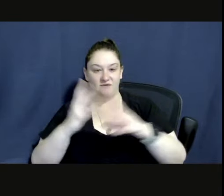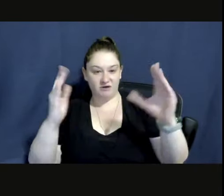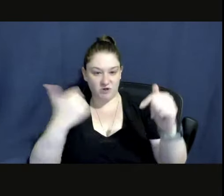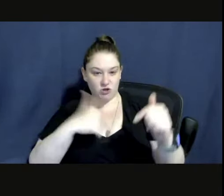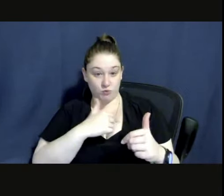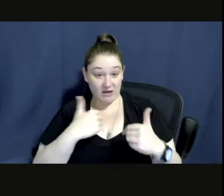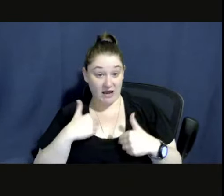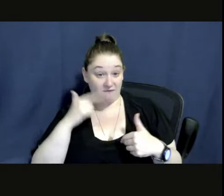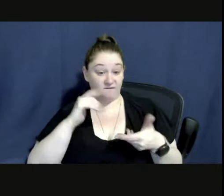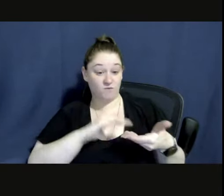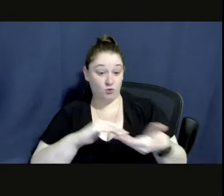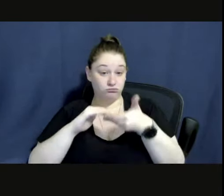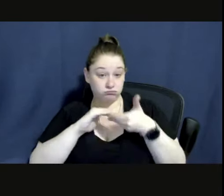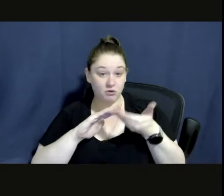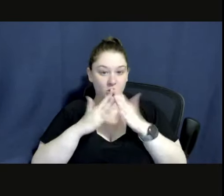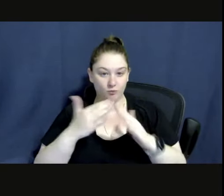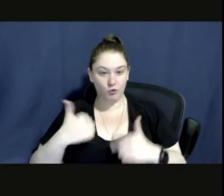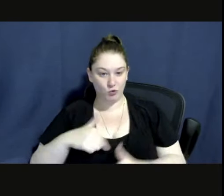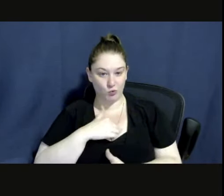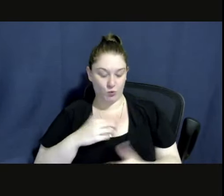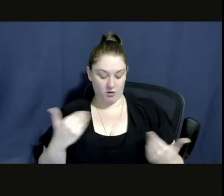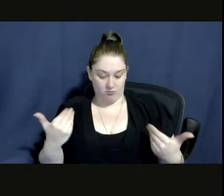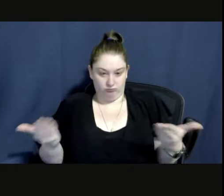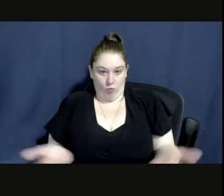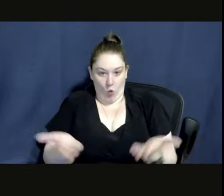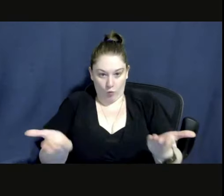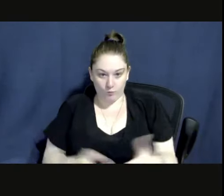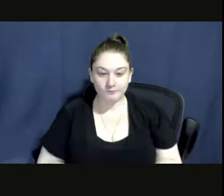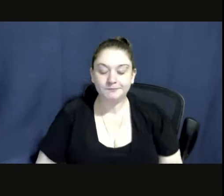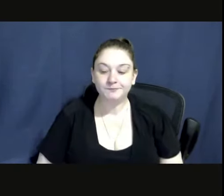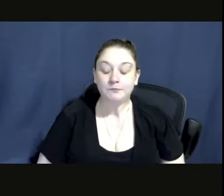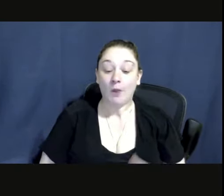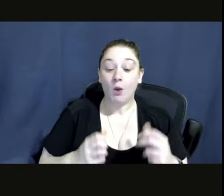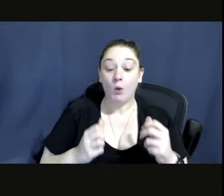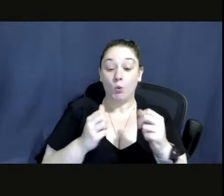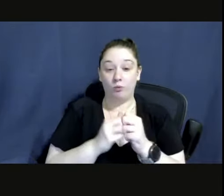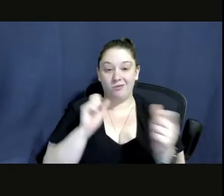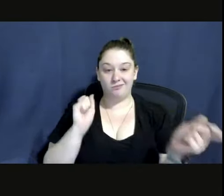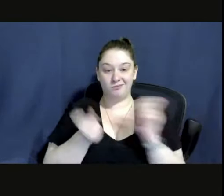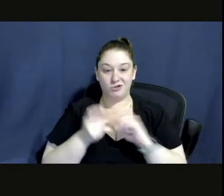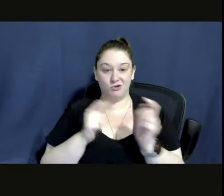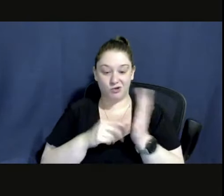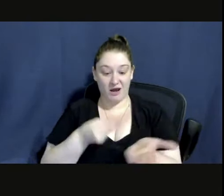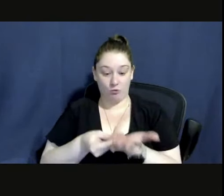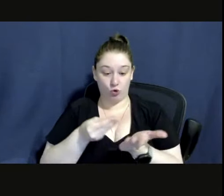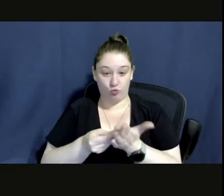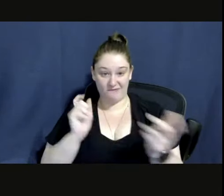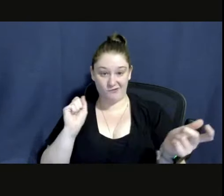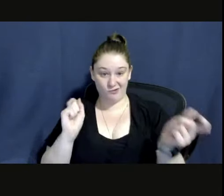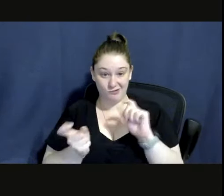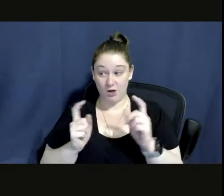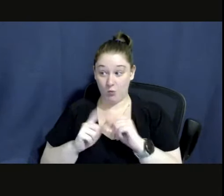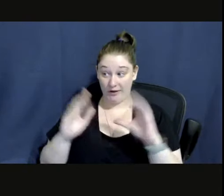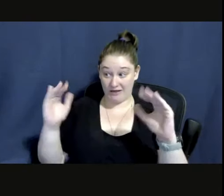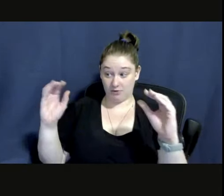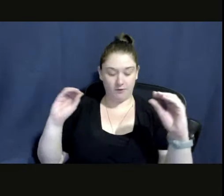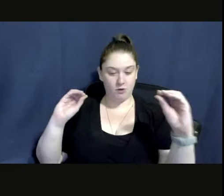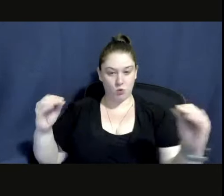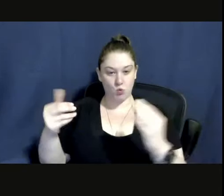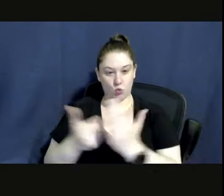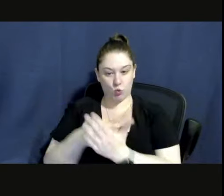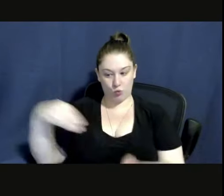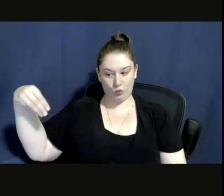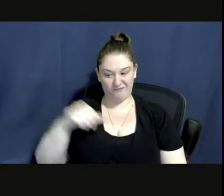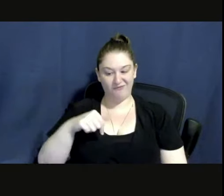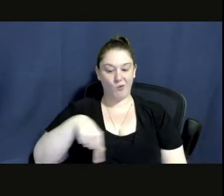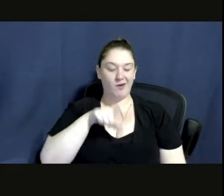become. With a potential change in our revenue forecast with the expectation of no new revenue, it is necessary for us to